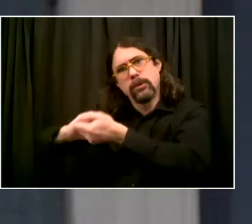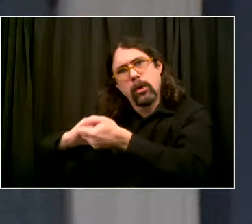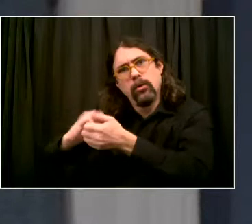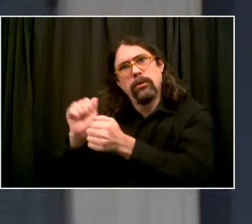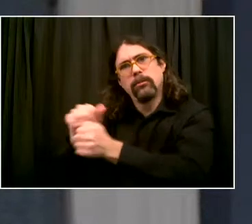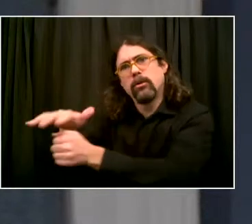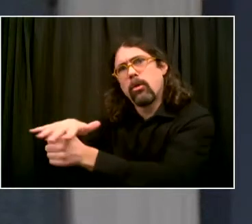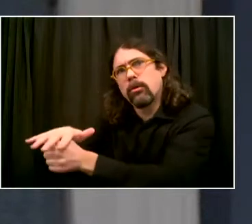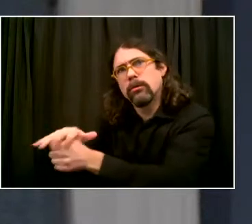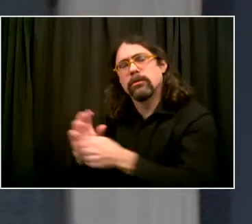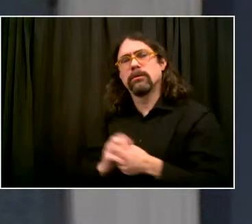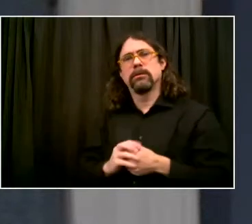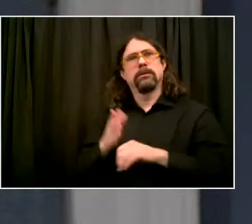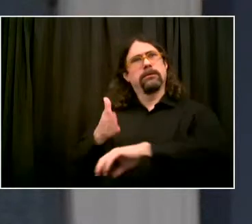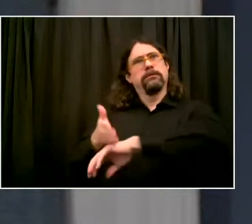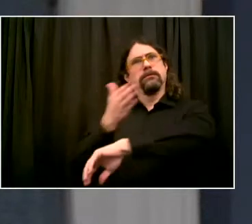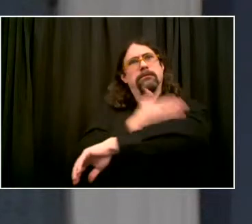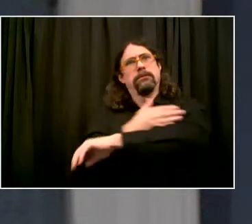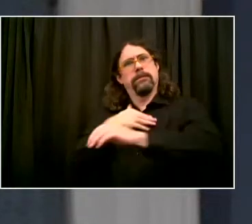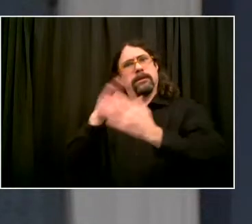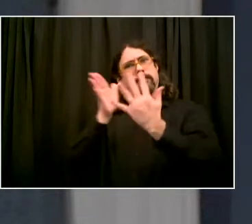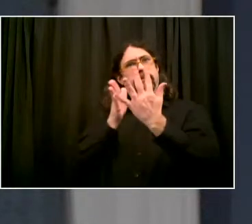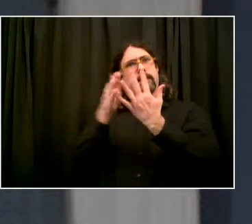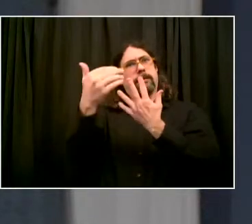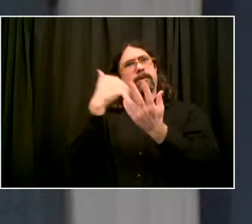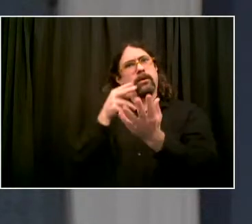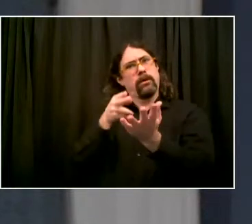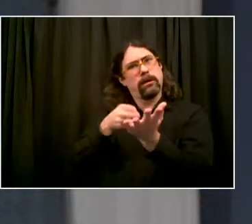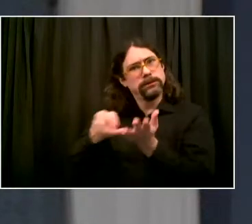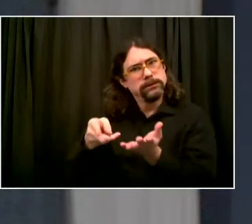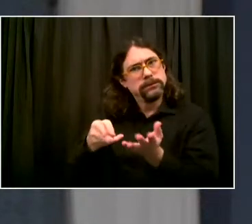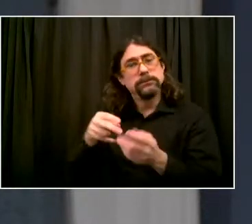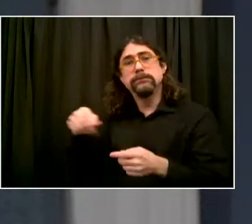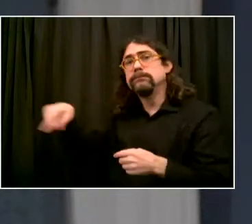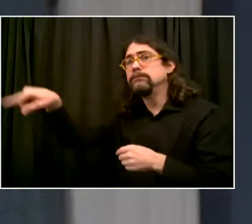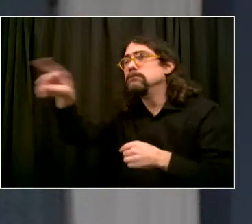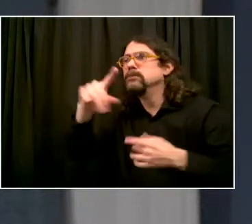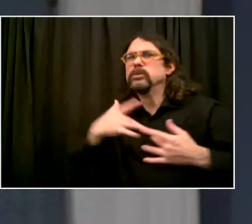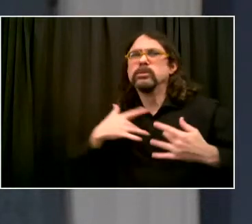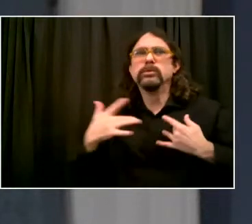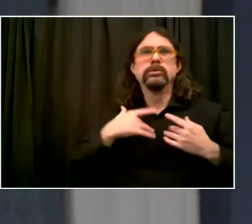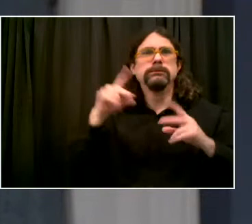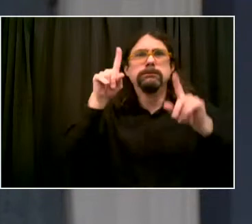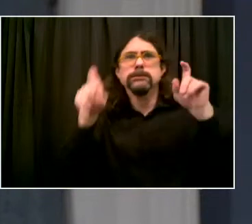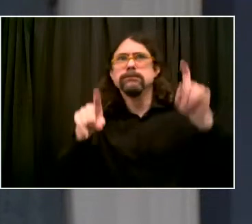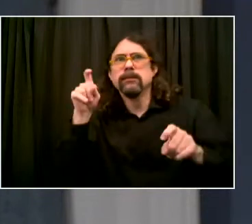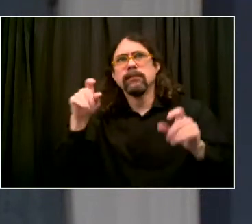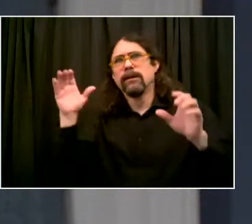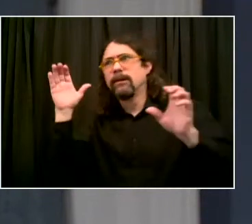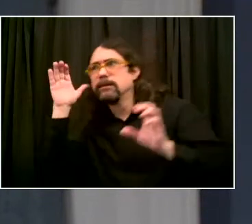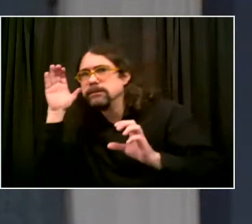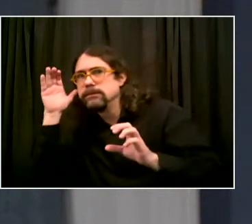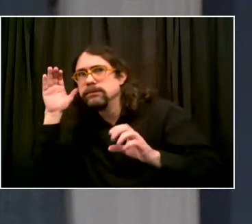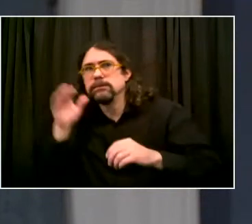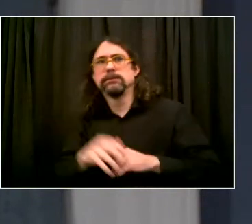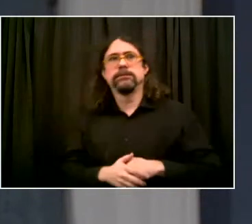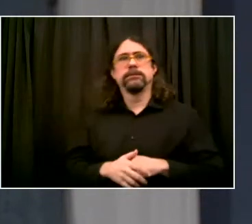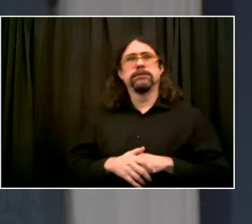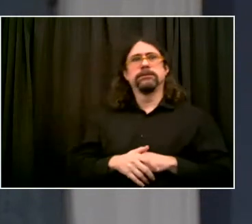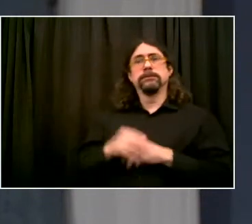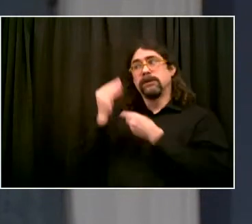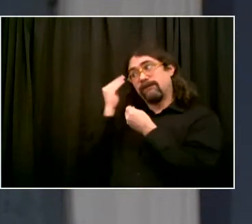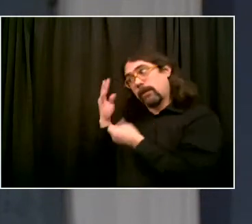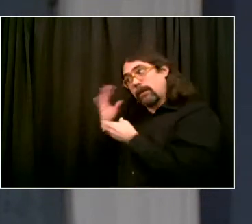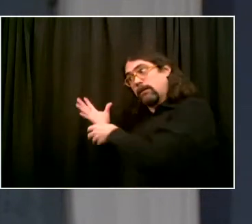communities, addressing their concerns, while providing credible and timely information. I want to thank our task force subcommittee co-chairs,